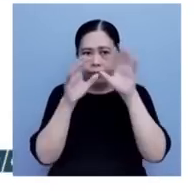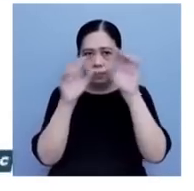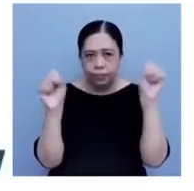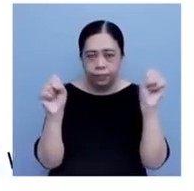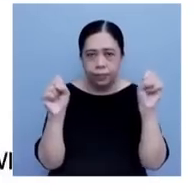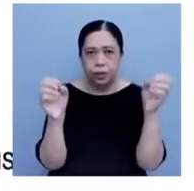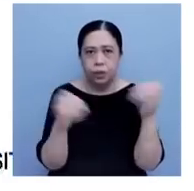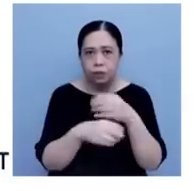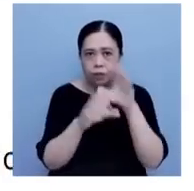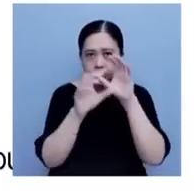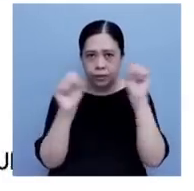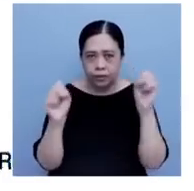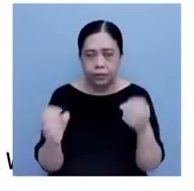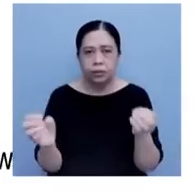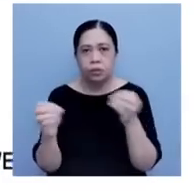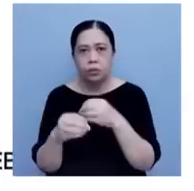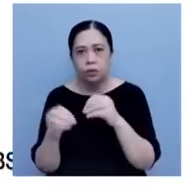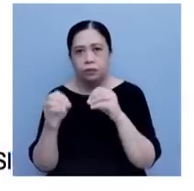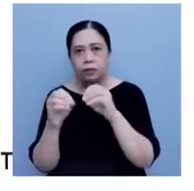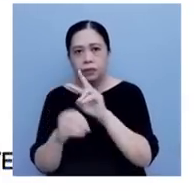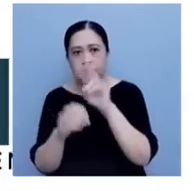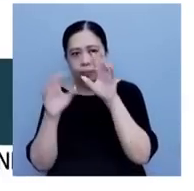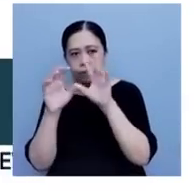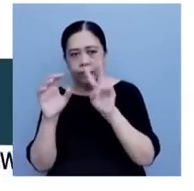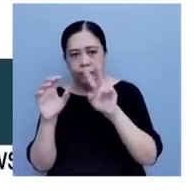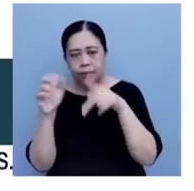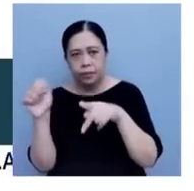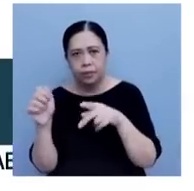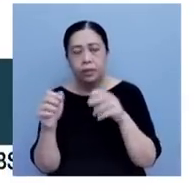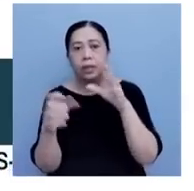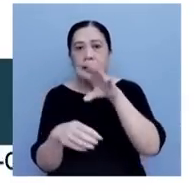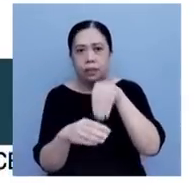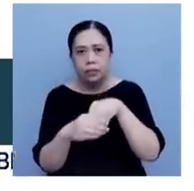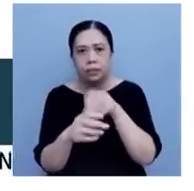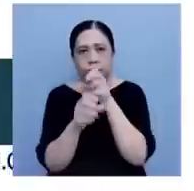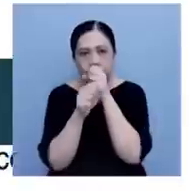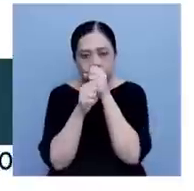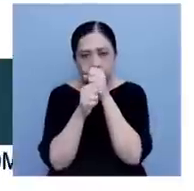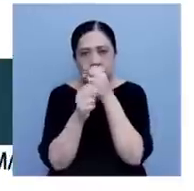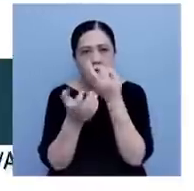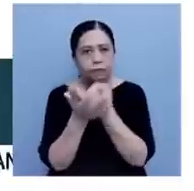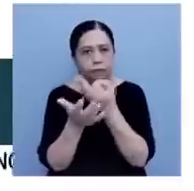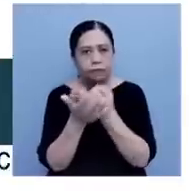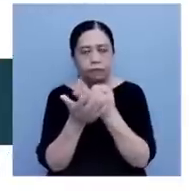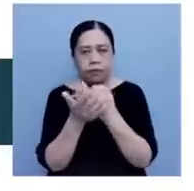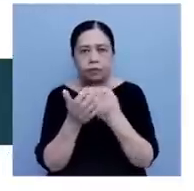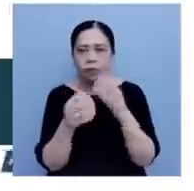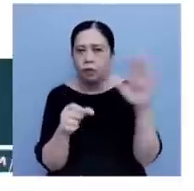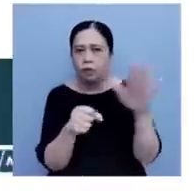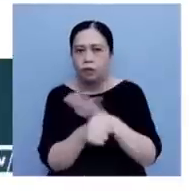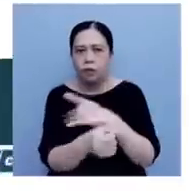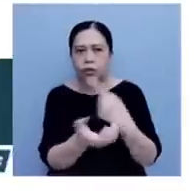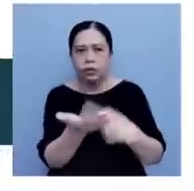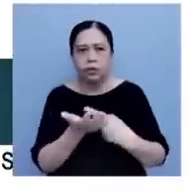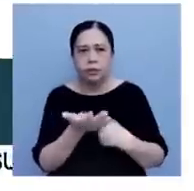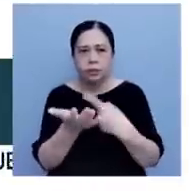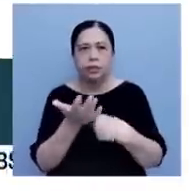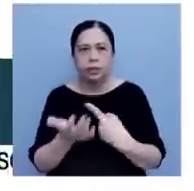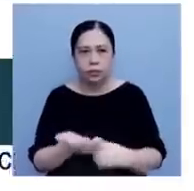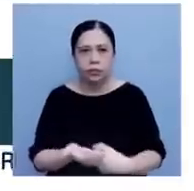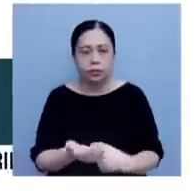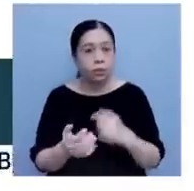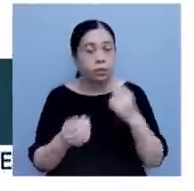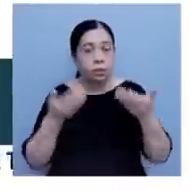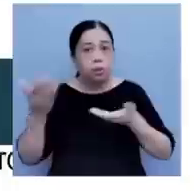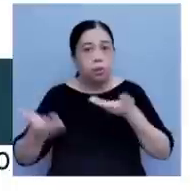vice president, including on the confidential funds. We will have full discussion on that. All right. And of course, we